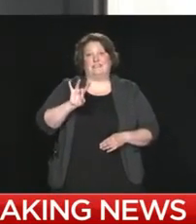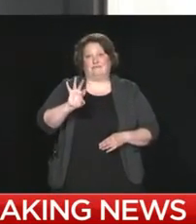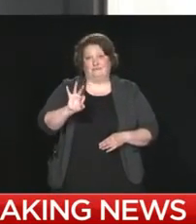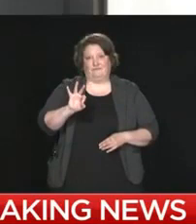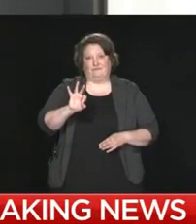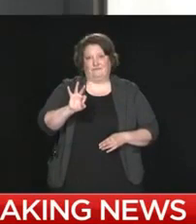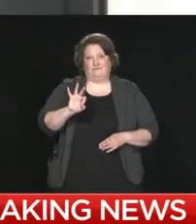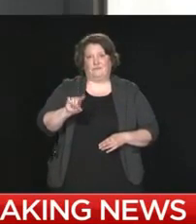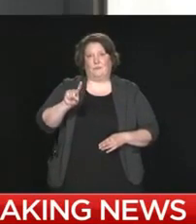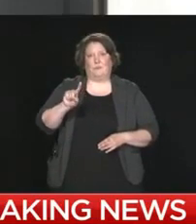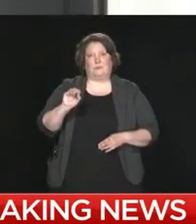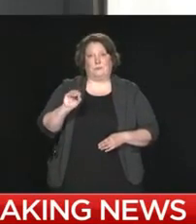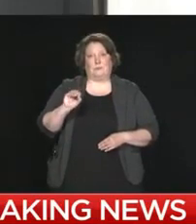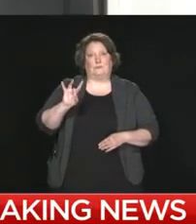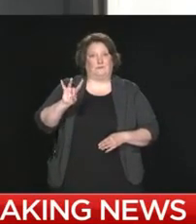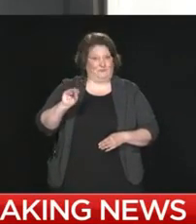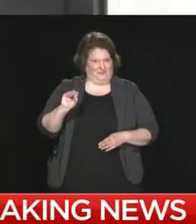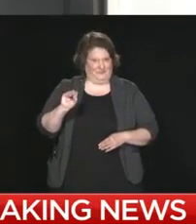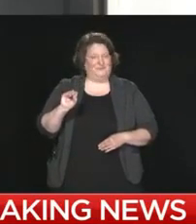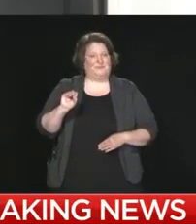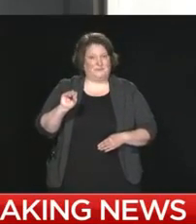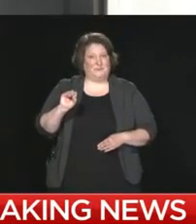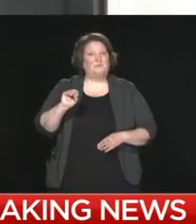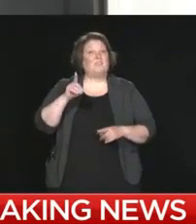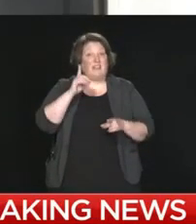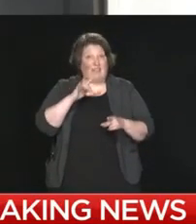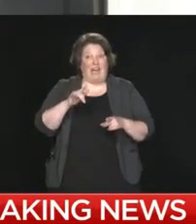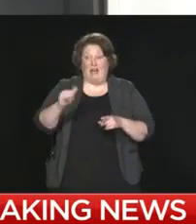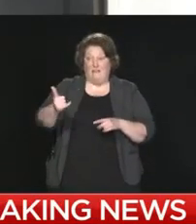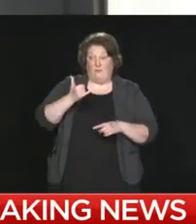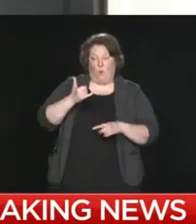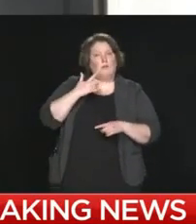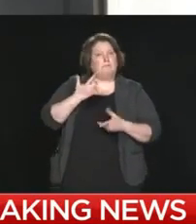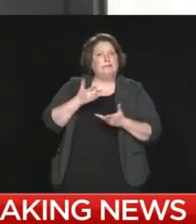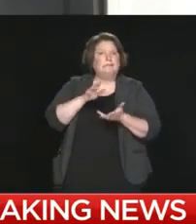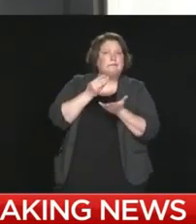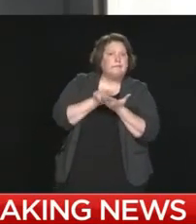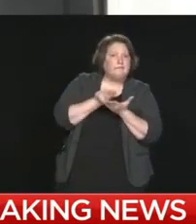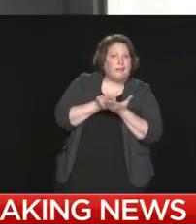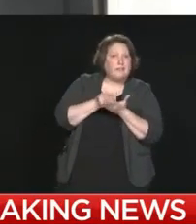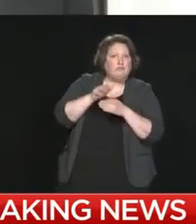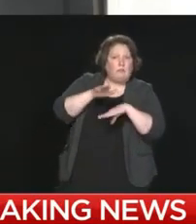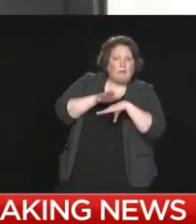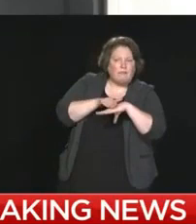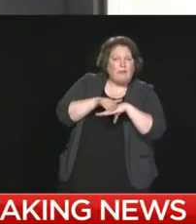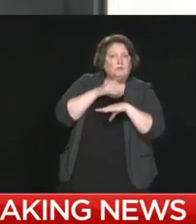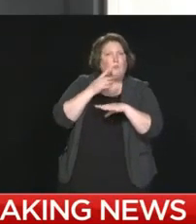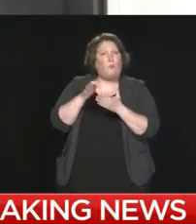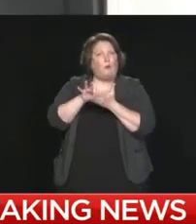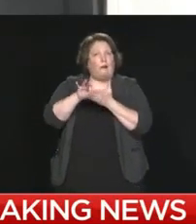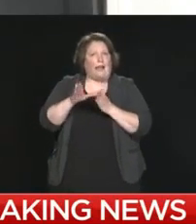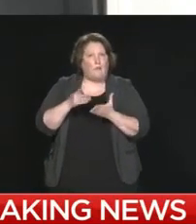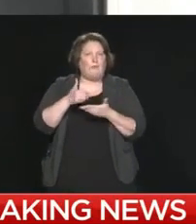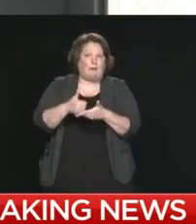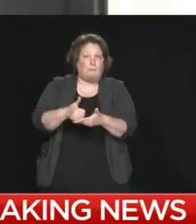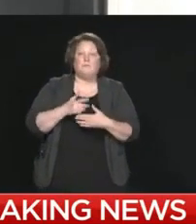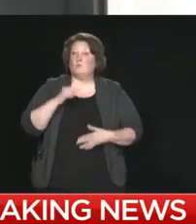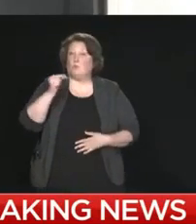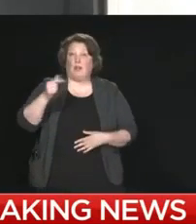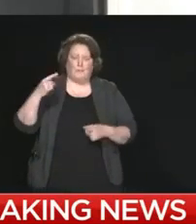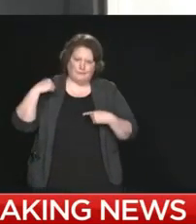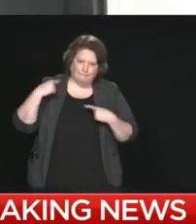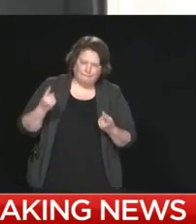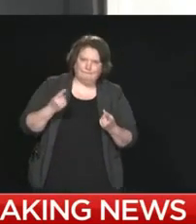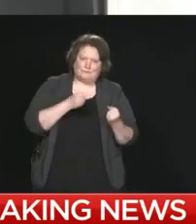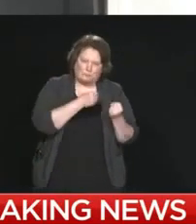1-866-989-1080 to obtain the help of an accountant or a financial advisor. Government has been there for Canadians